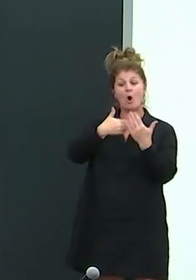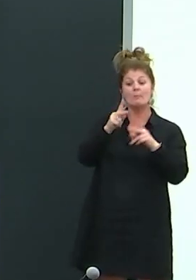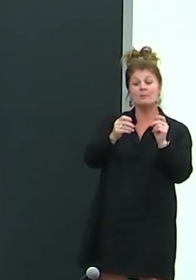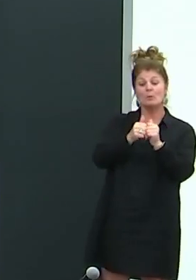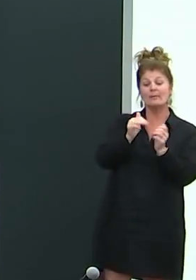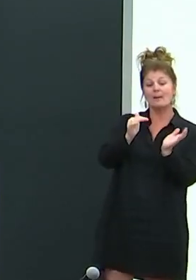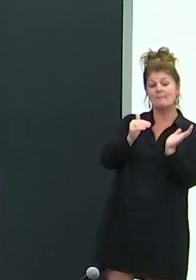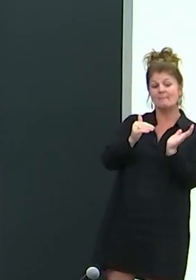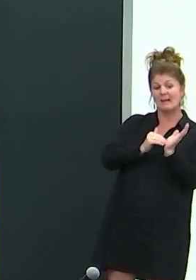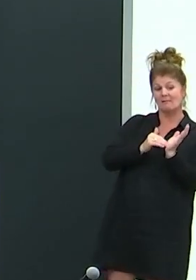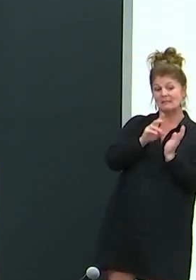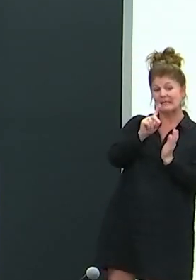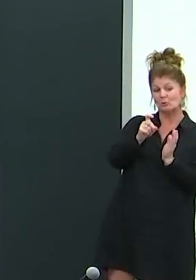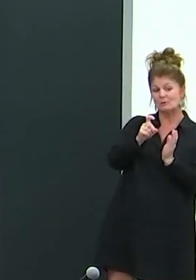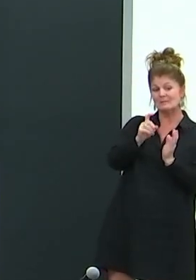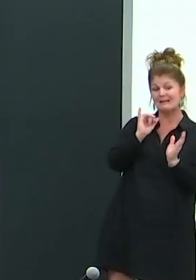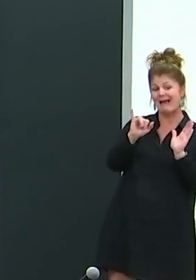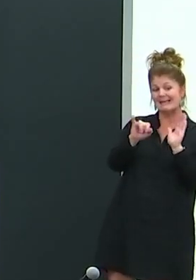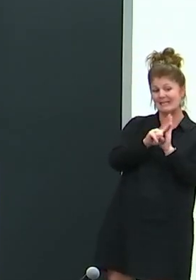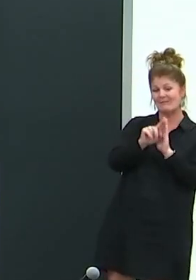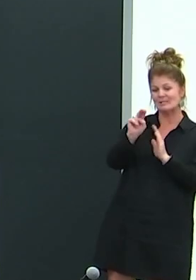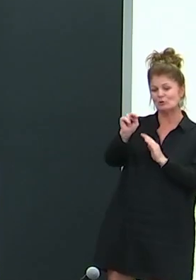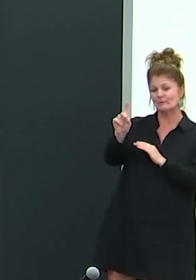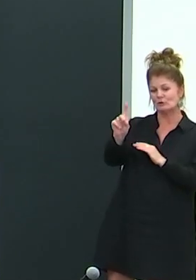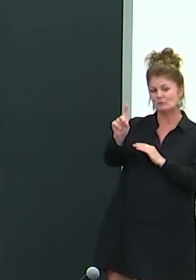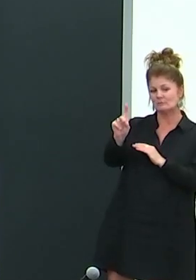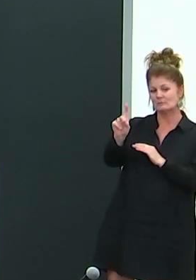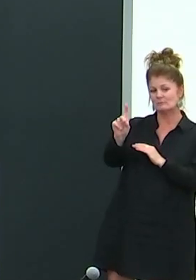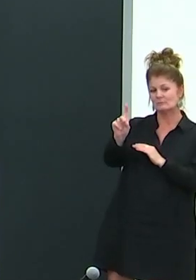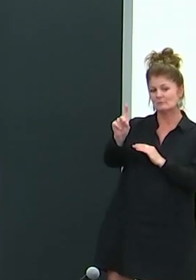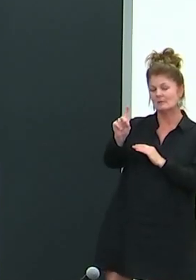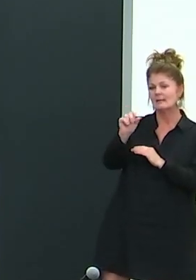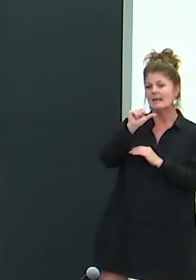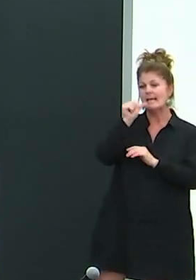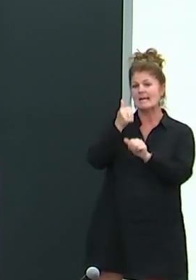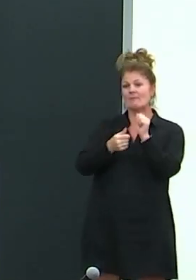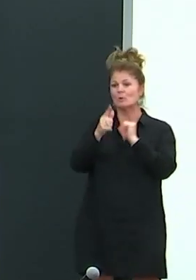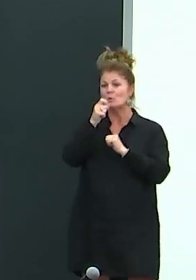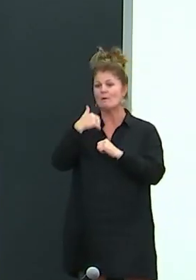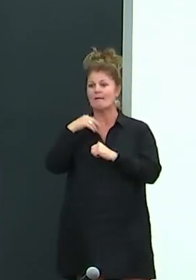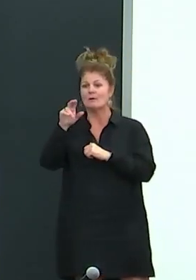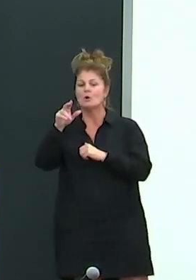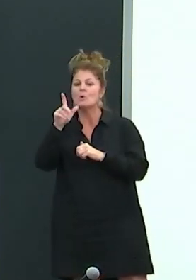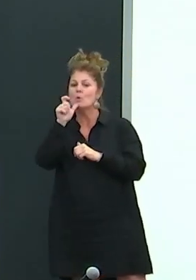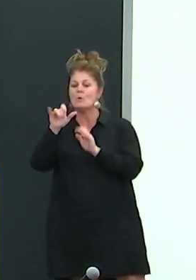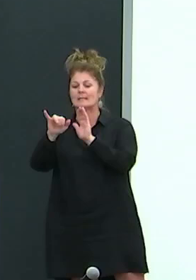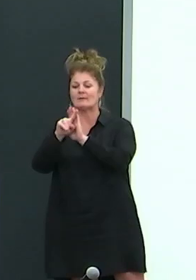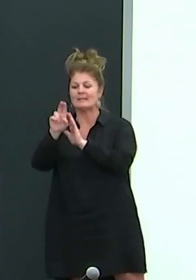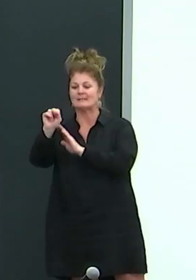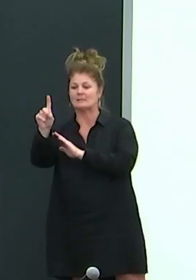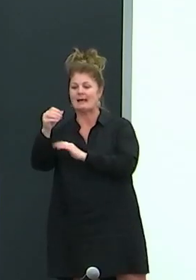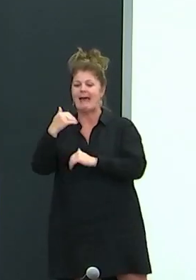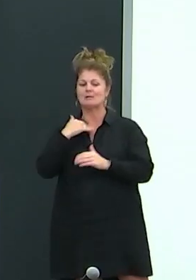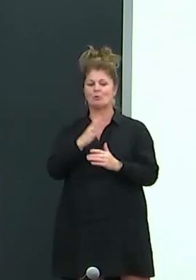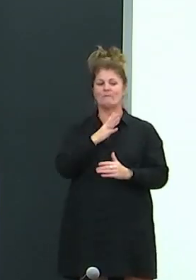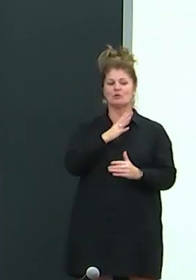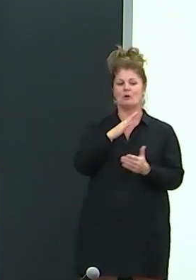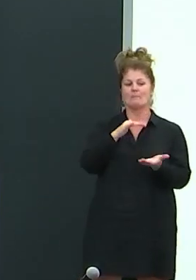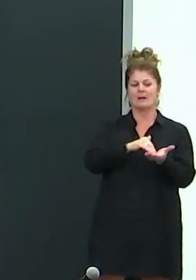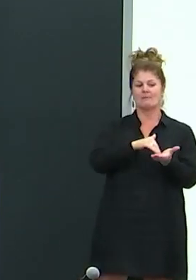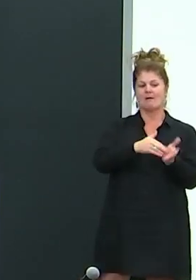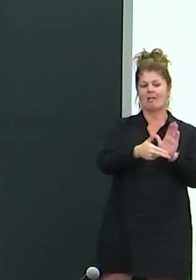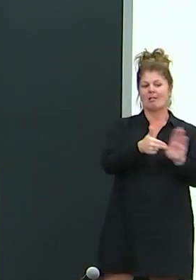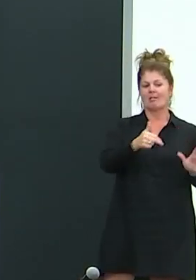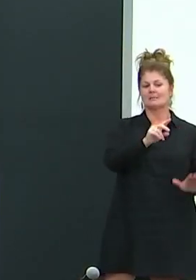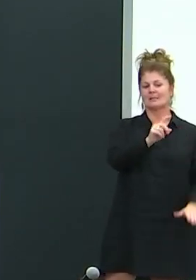as neurodiverse, and not everybody who's neurodiverse has that official medical diagnosis. So it's a little